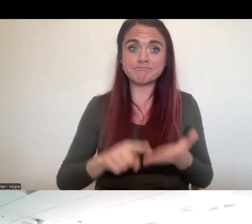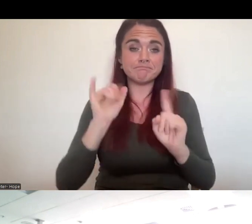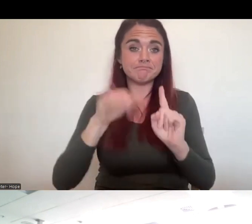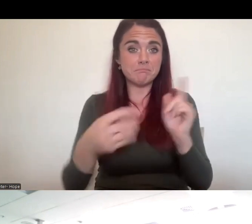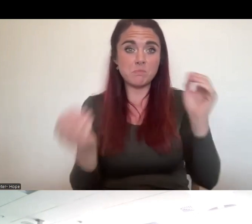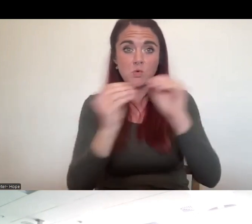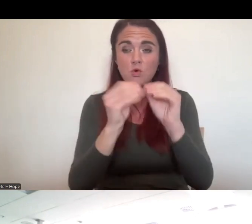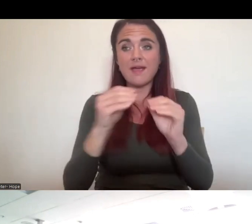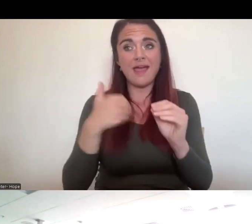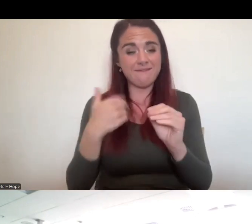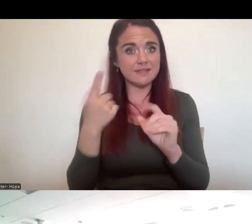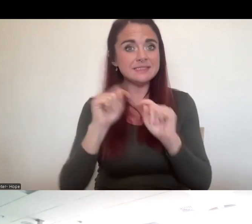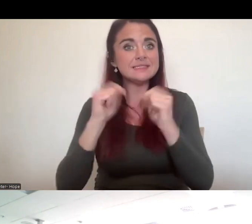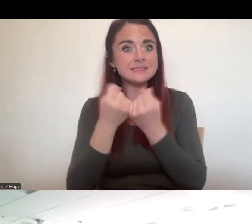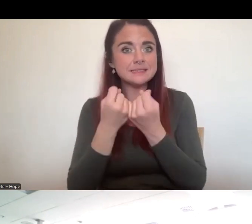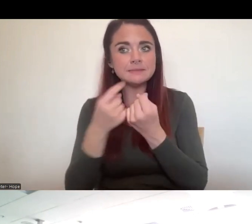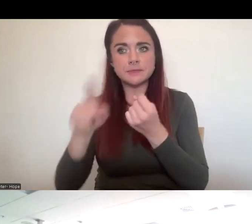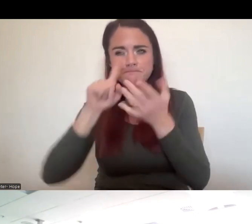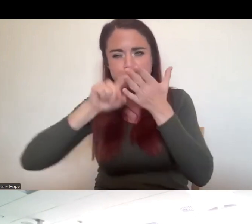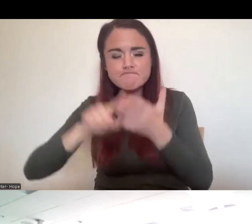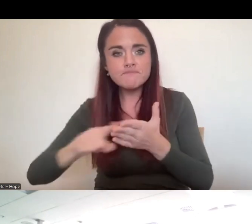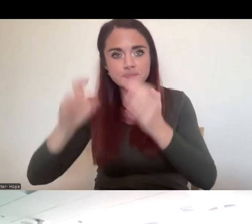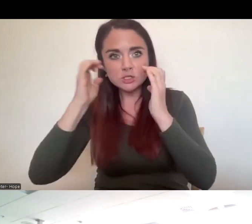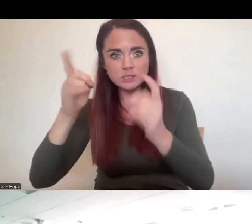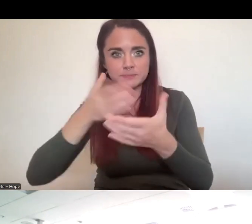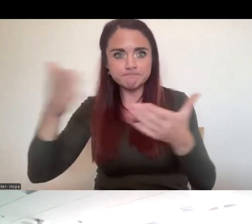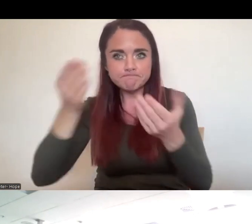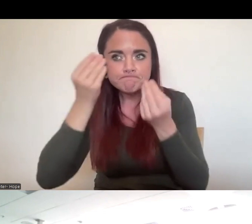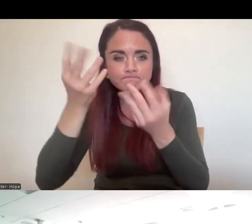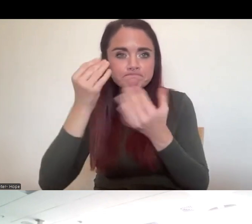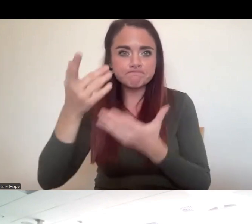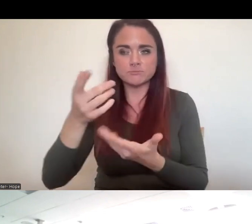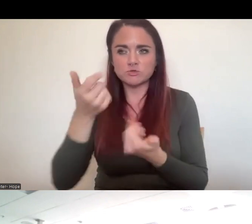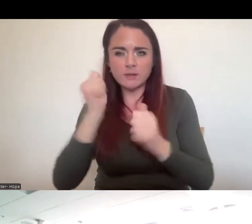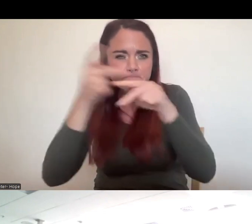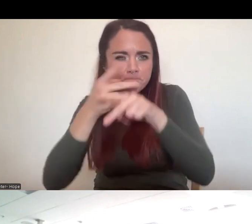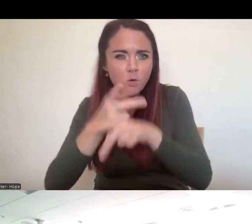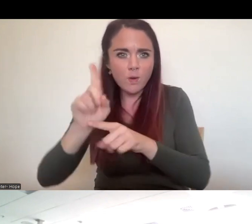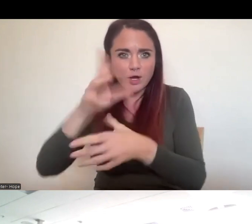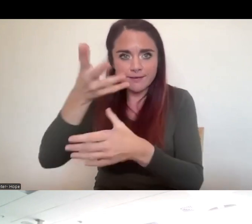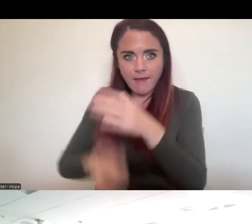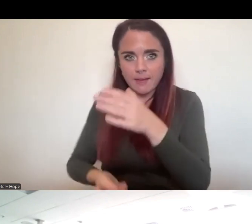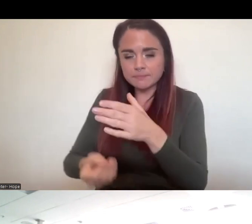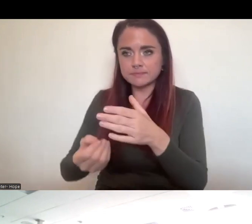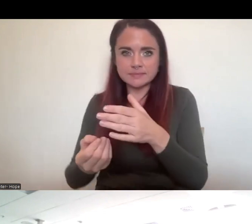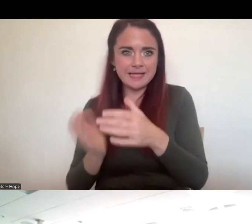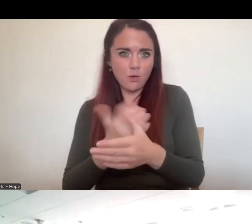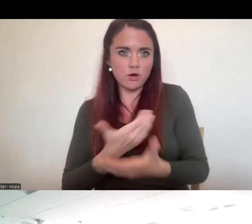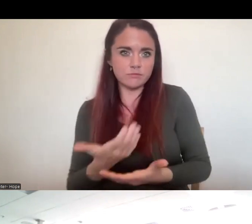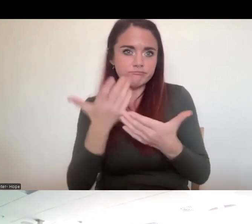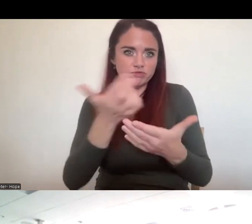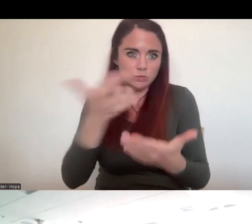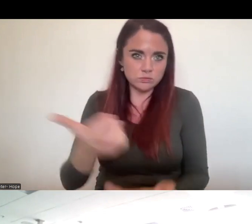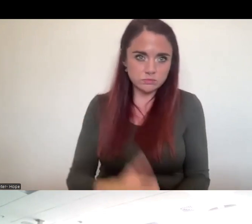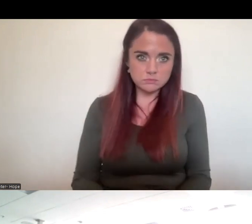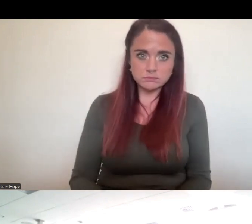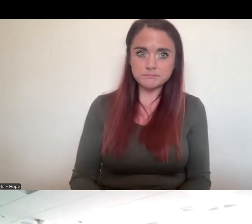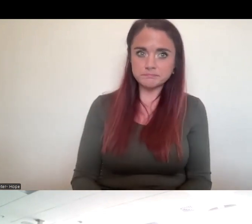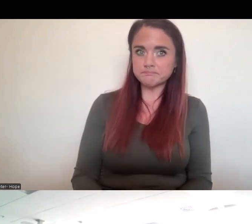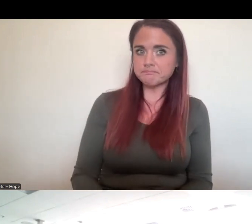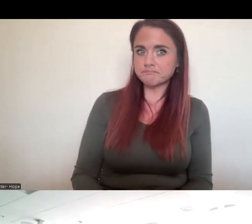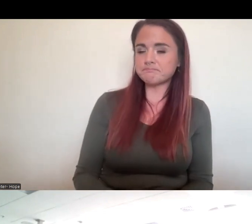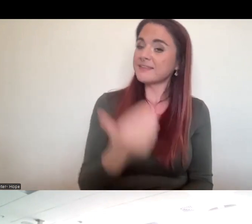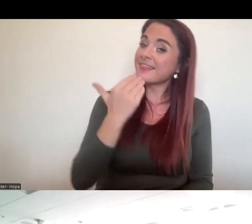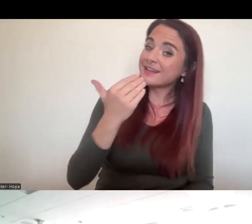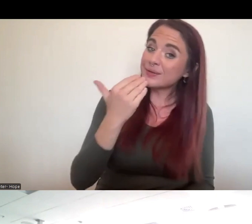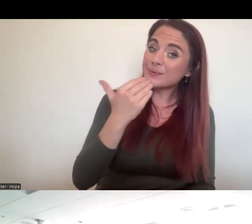looking at those educational materials and understanding where there are gaps in what we have to offer. Thank you for that.